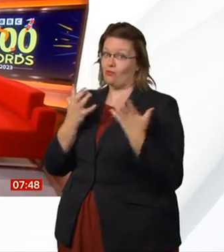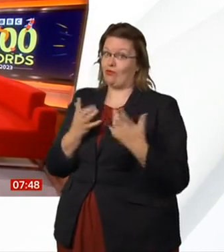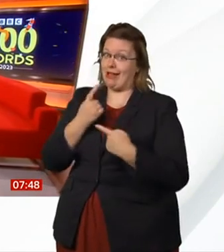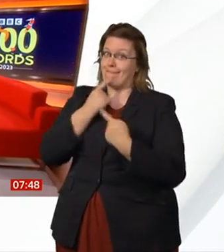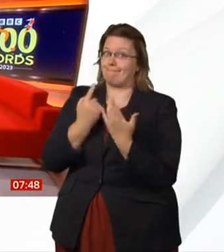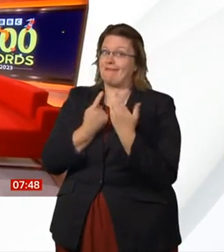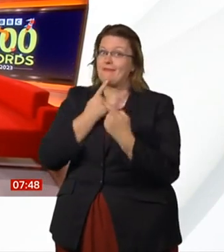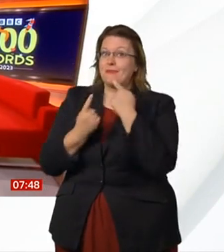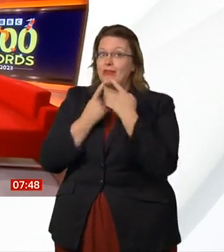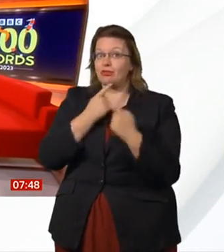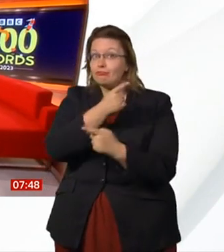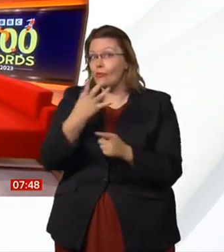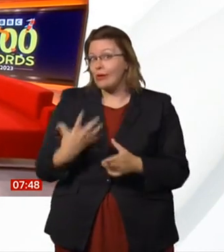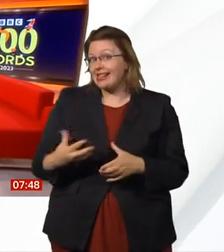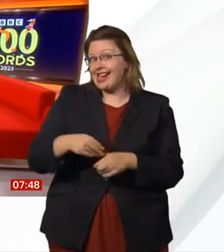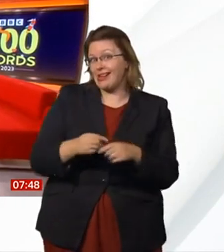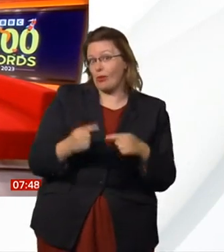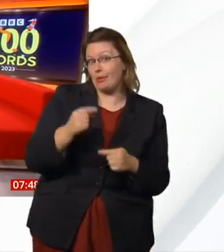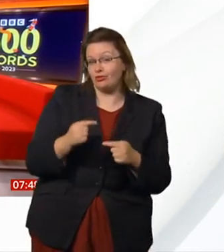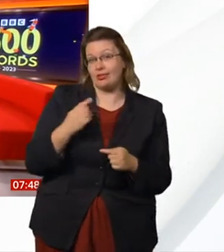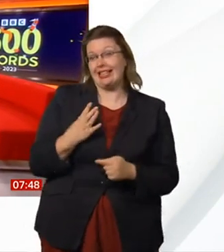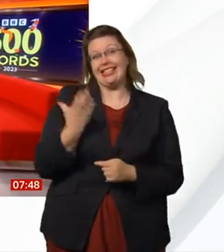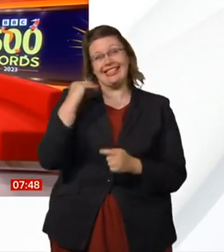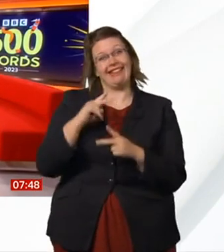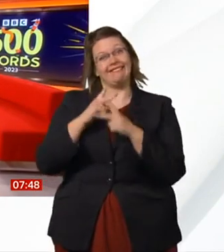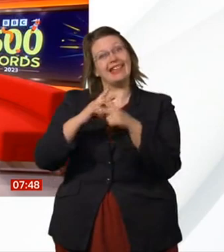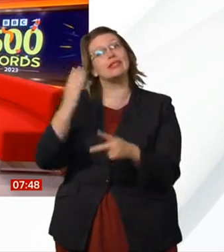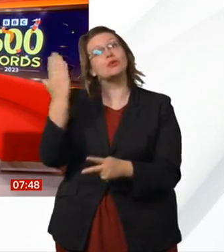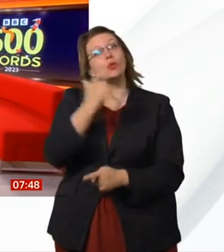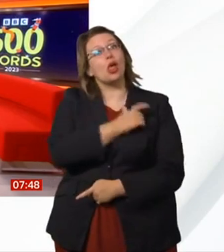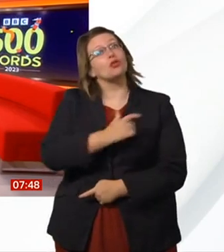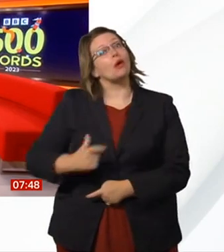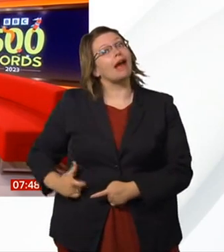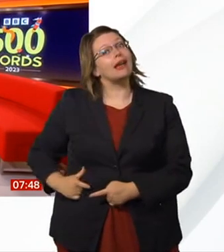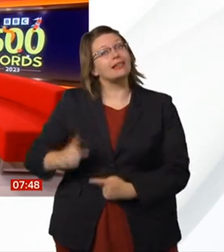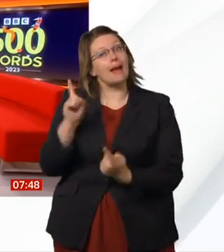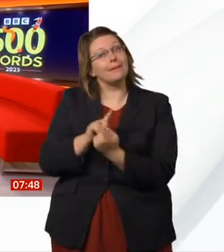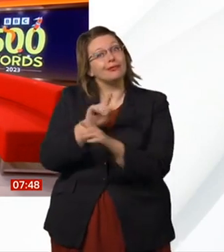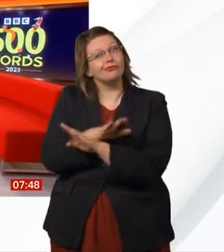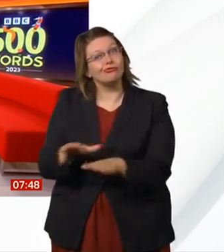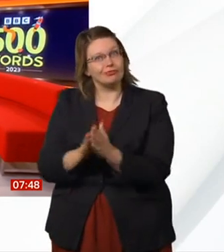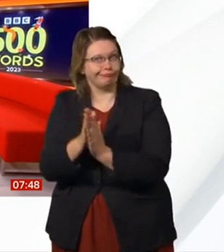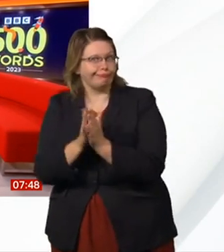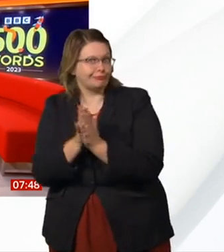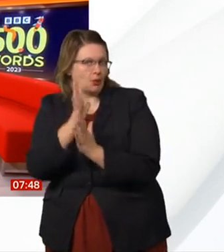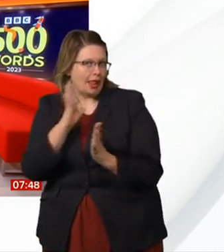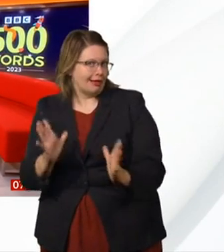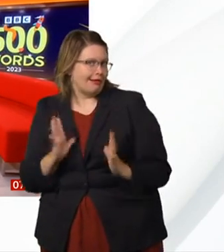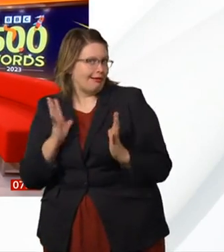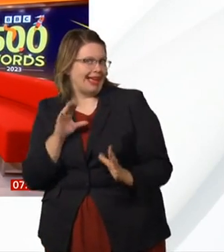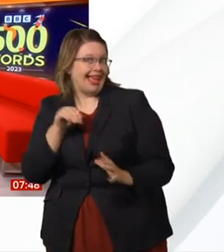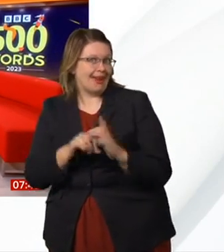work, how to enter. I've been to a primary school in Doncaster to see some primary pupils there who are getting